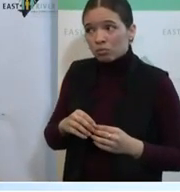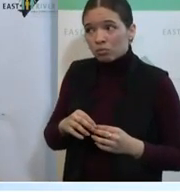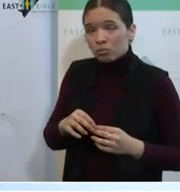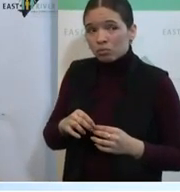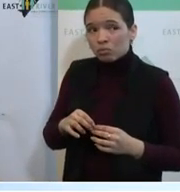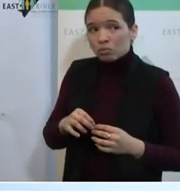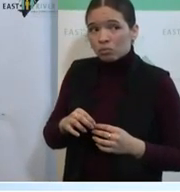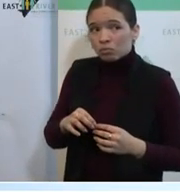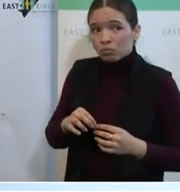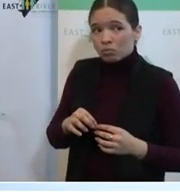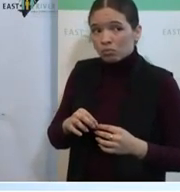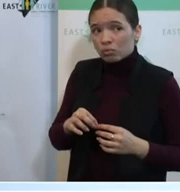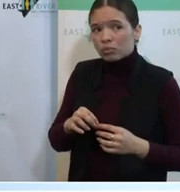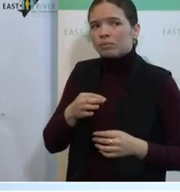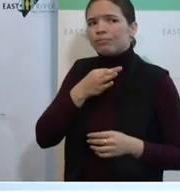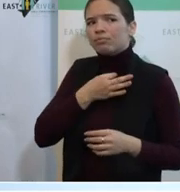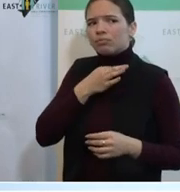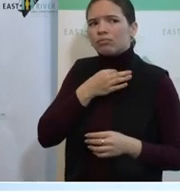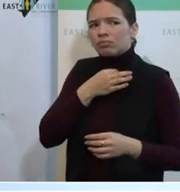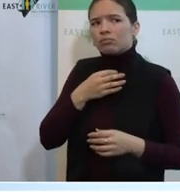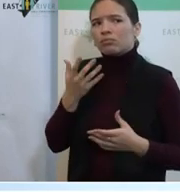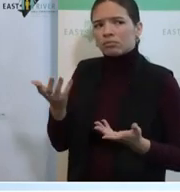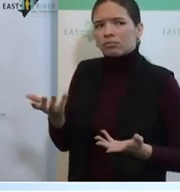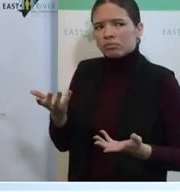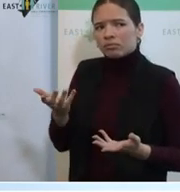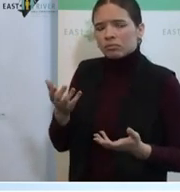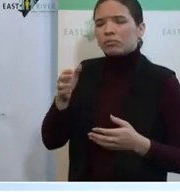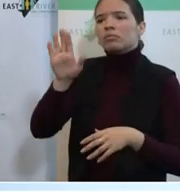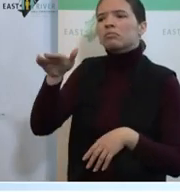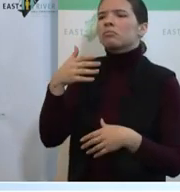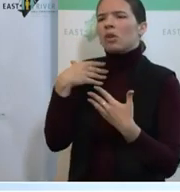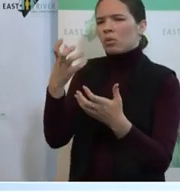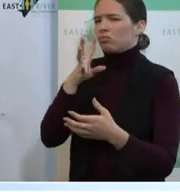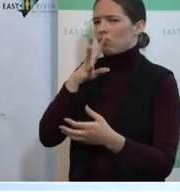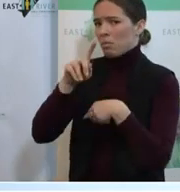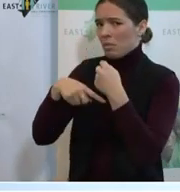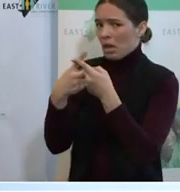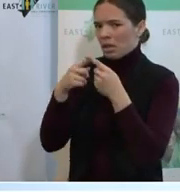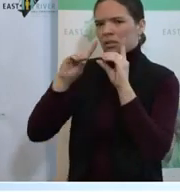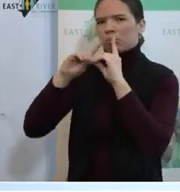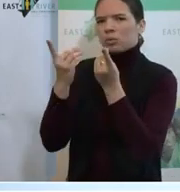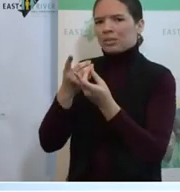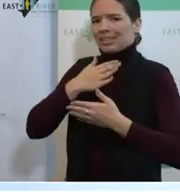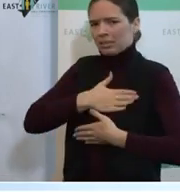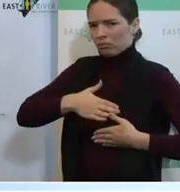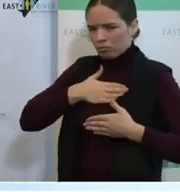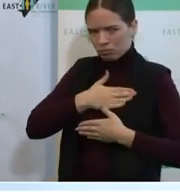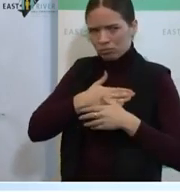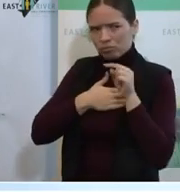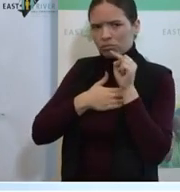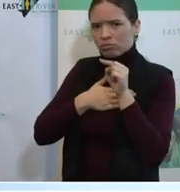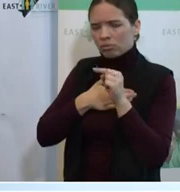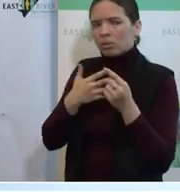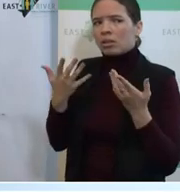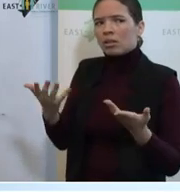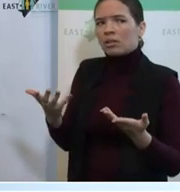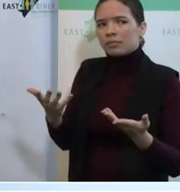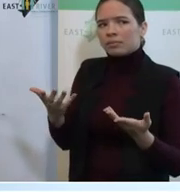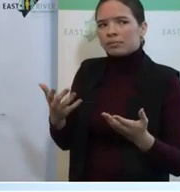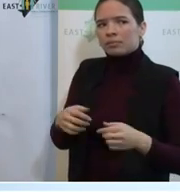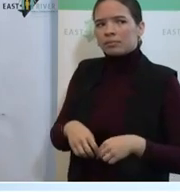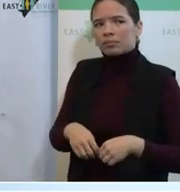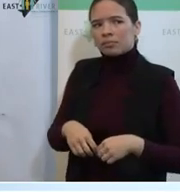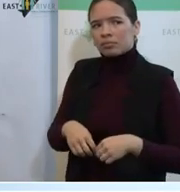of Recreation situation with the children. Is it going to be a way that people who receive TANF can afford some of